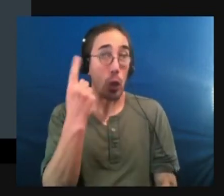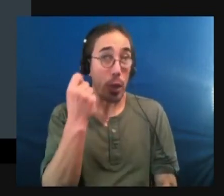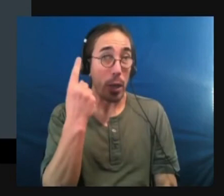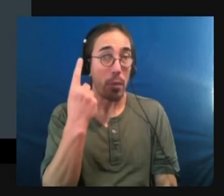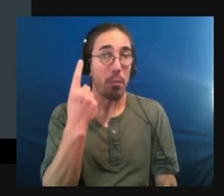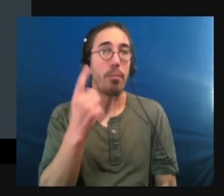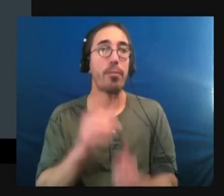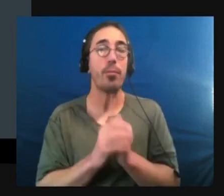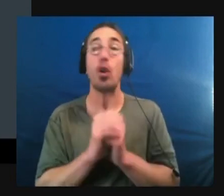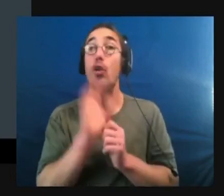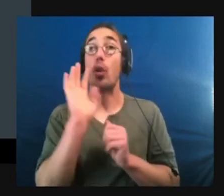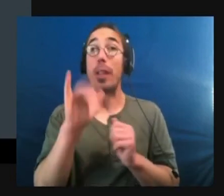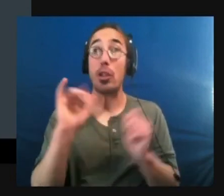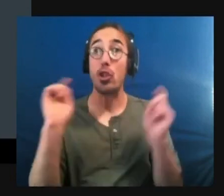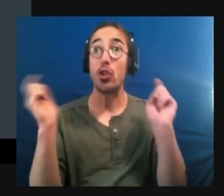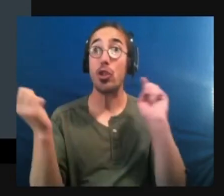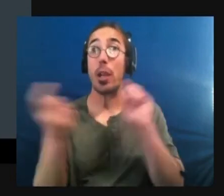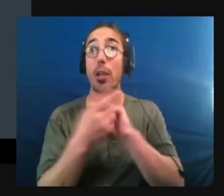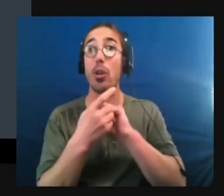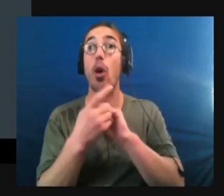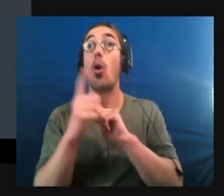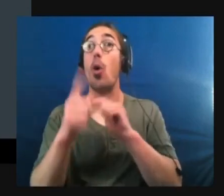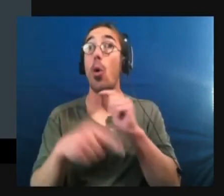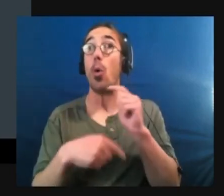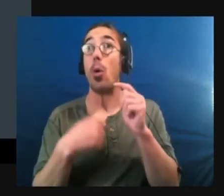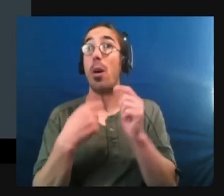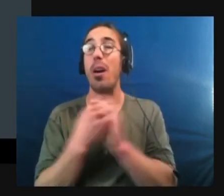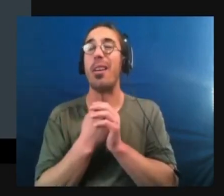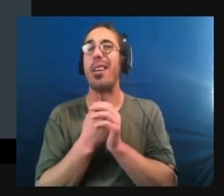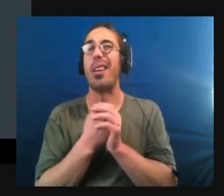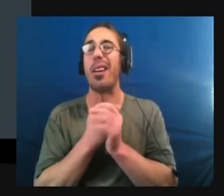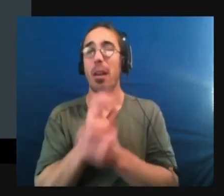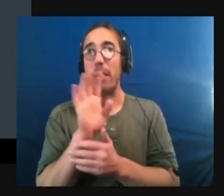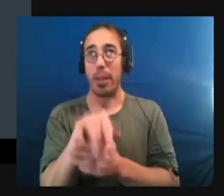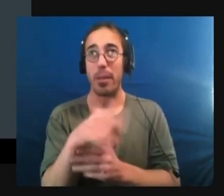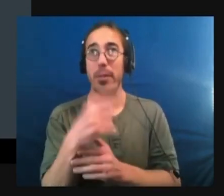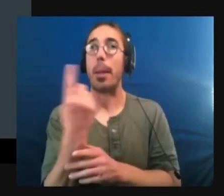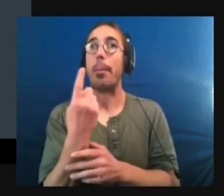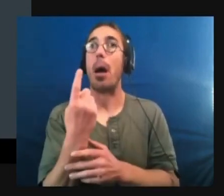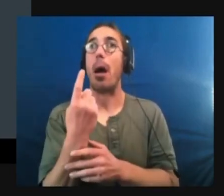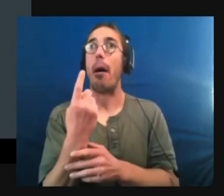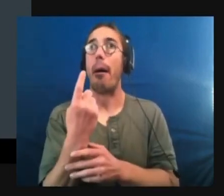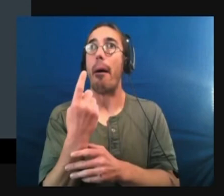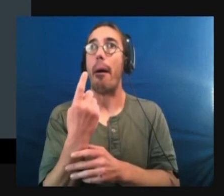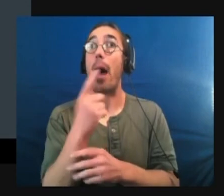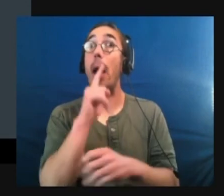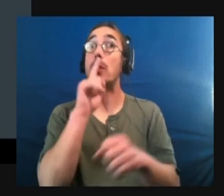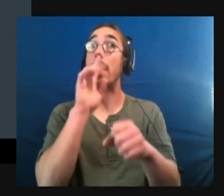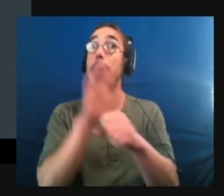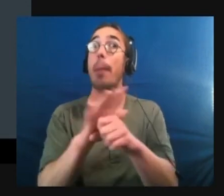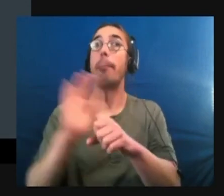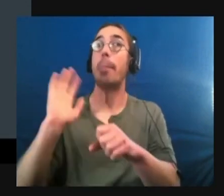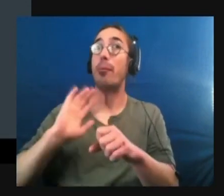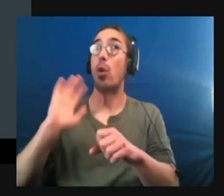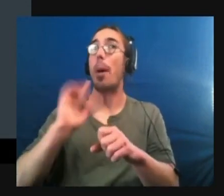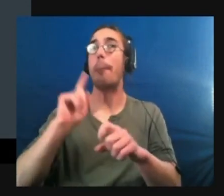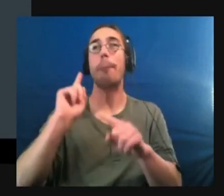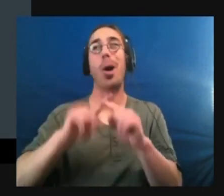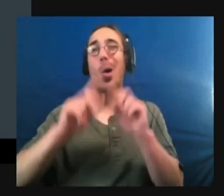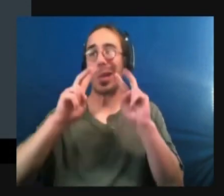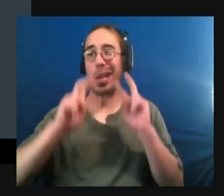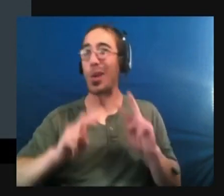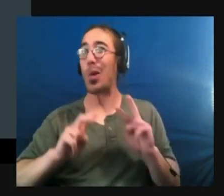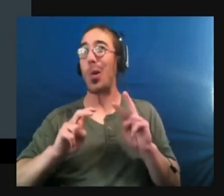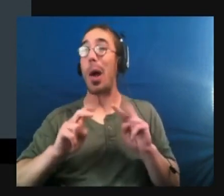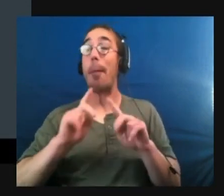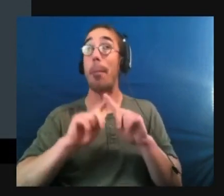it's changed from something that I probably was just as committed to, but I just wasn't able to explore it.